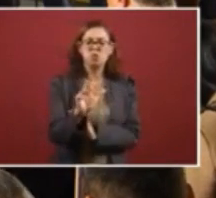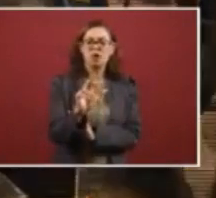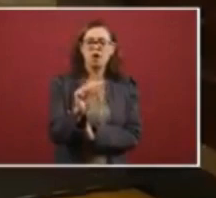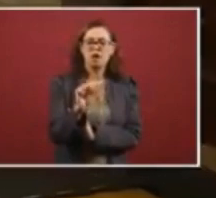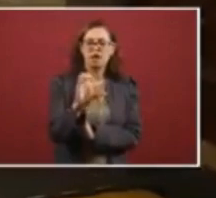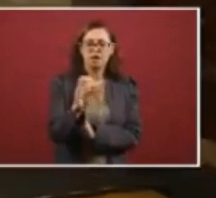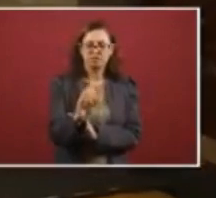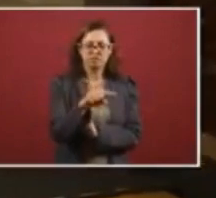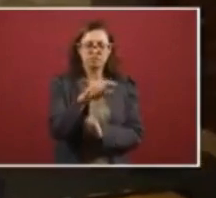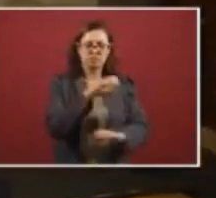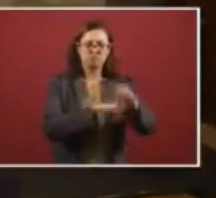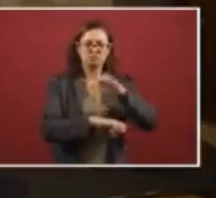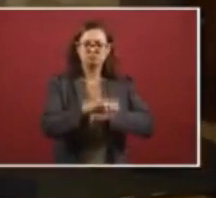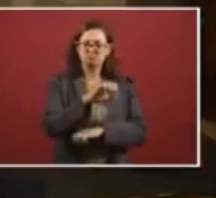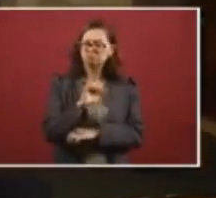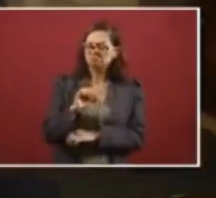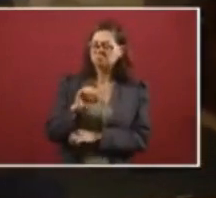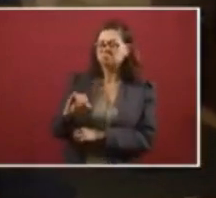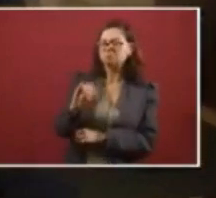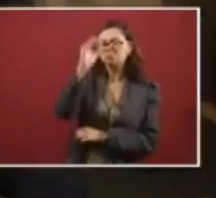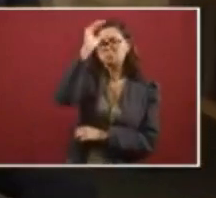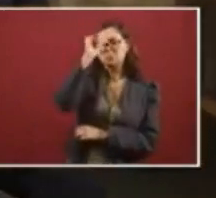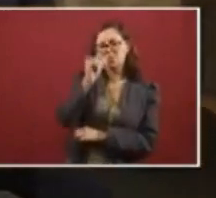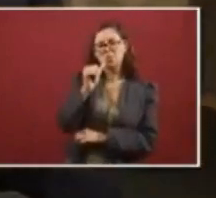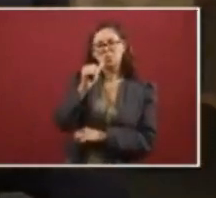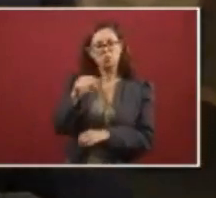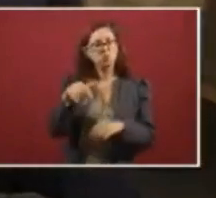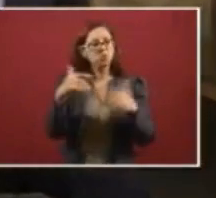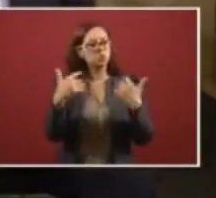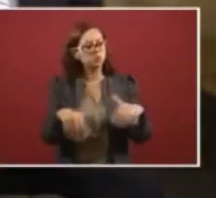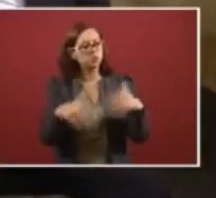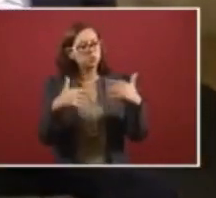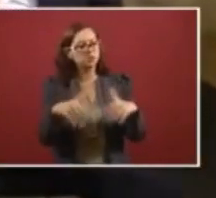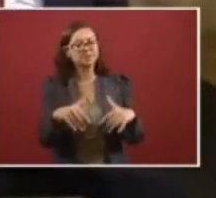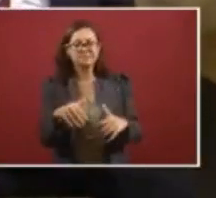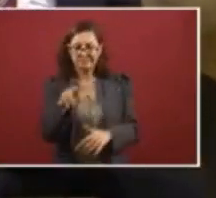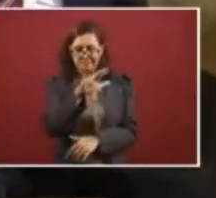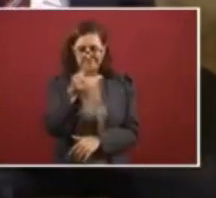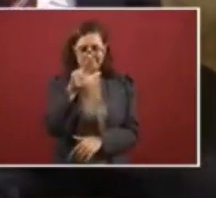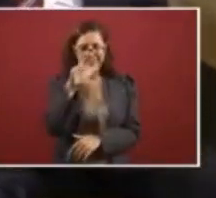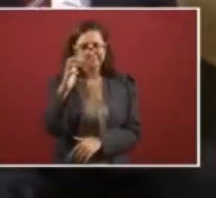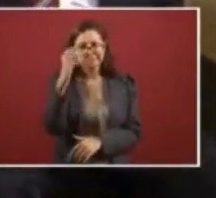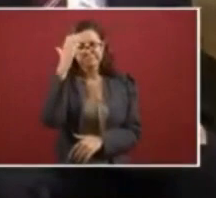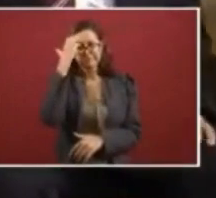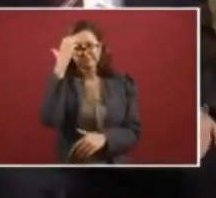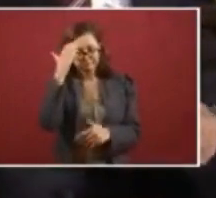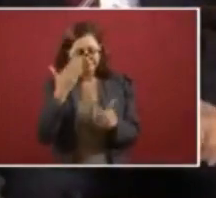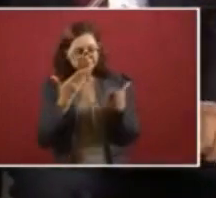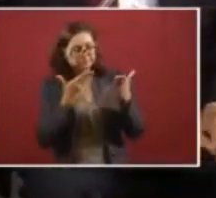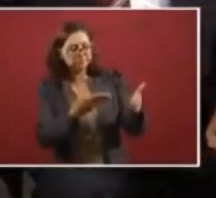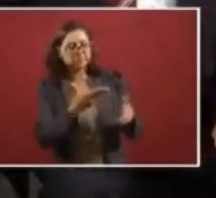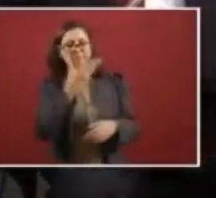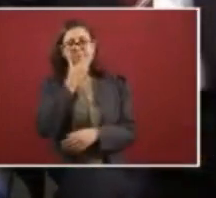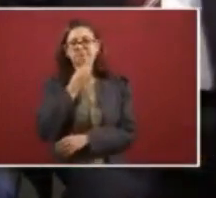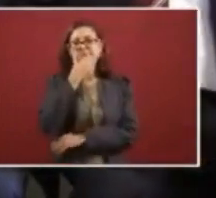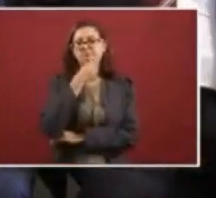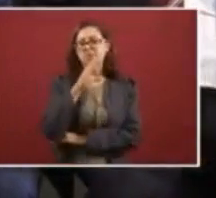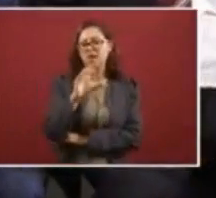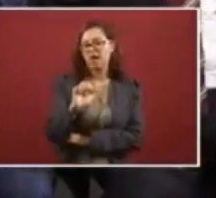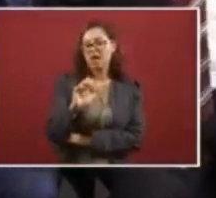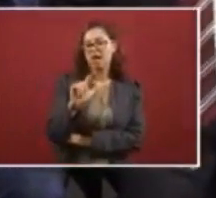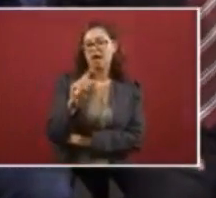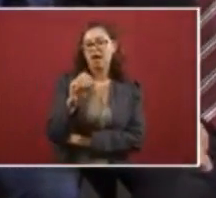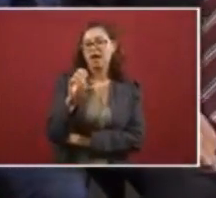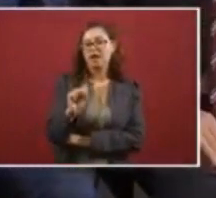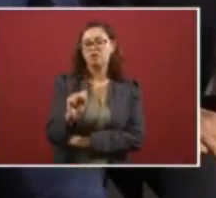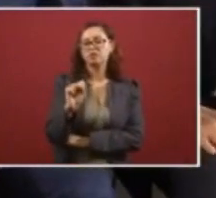of Carson Group. And I want to recognize Carlos Slim,